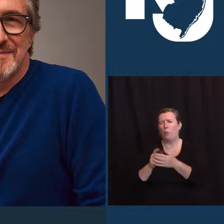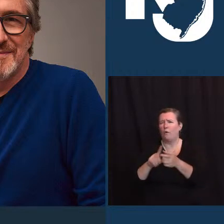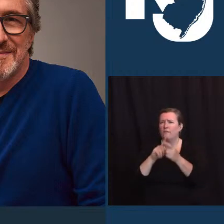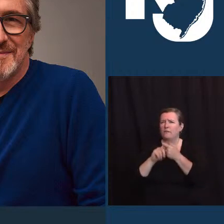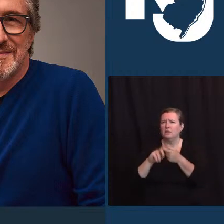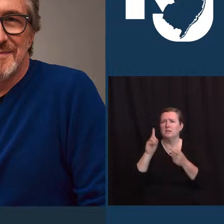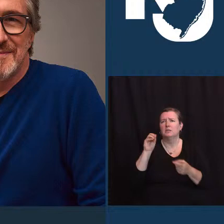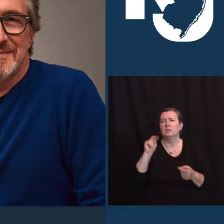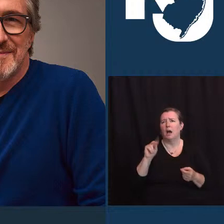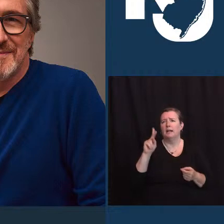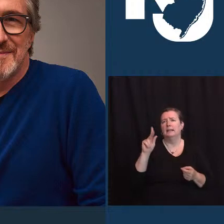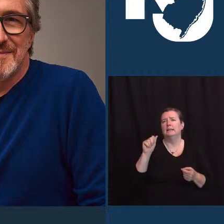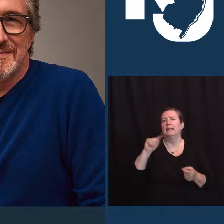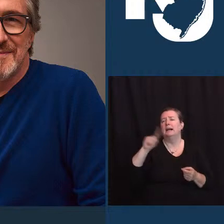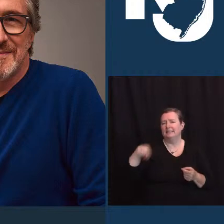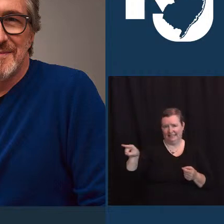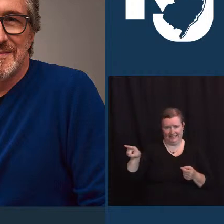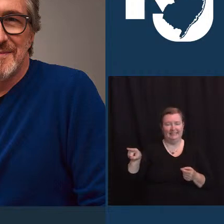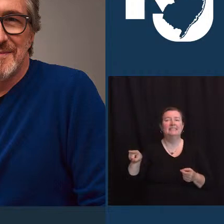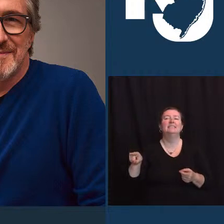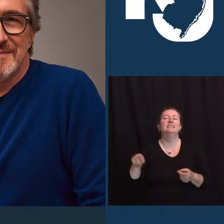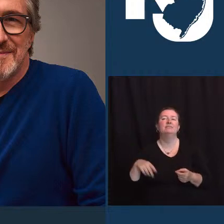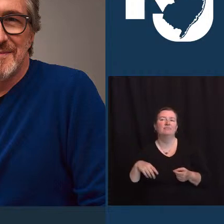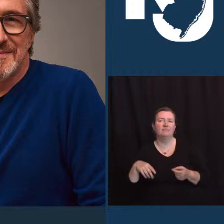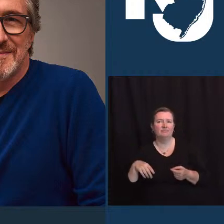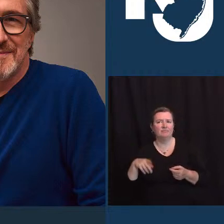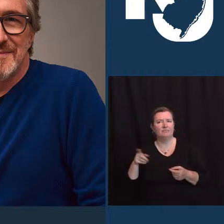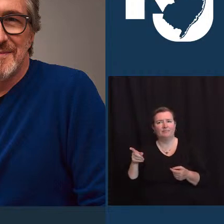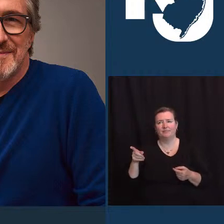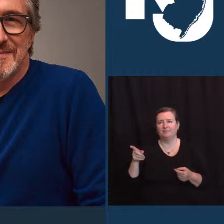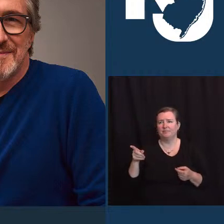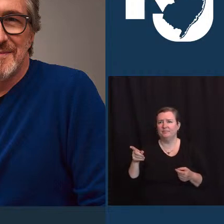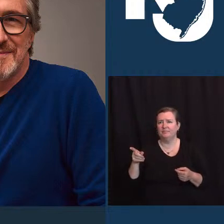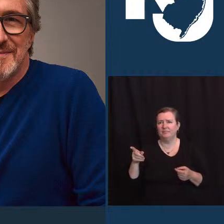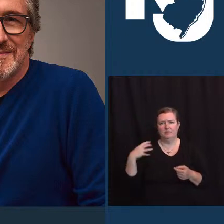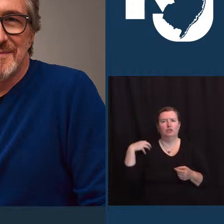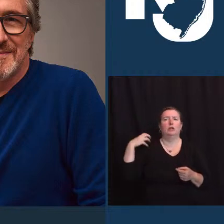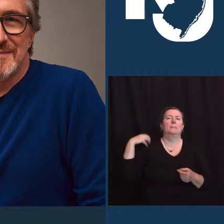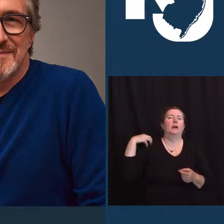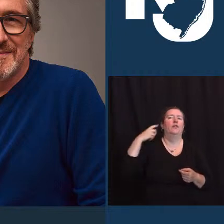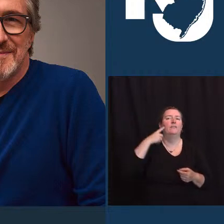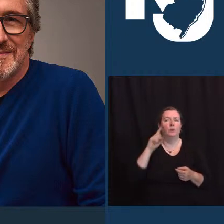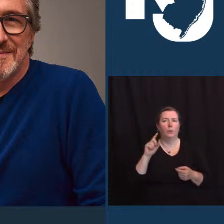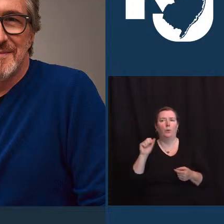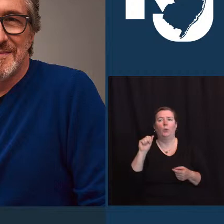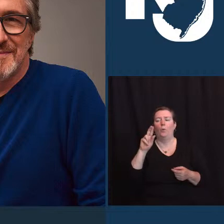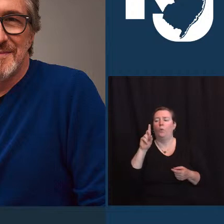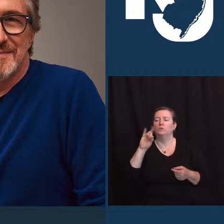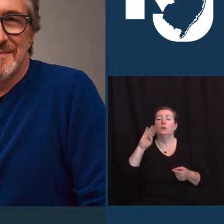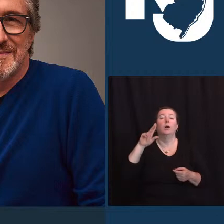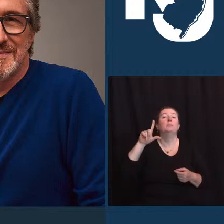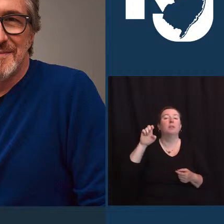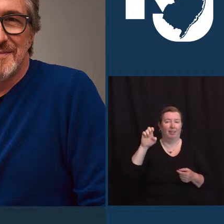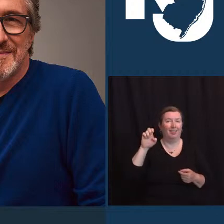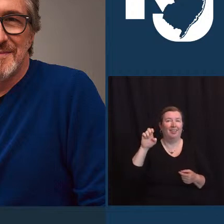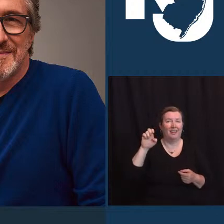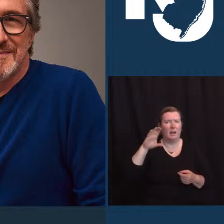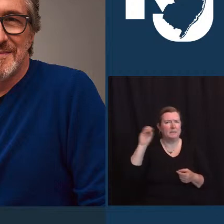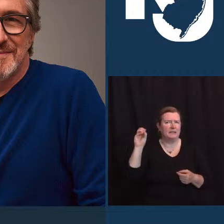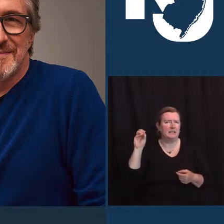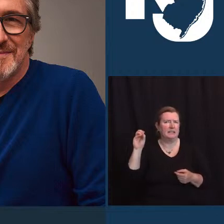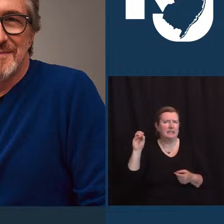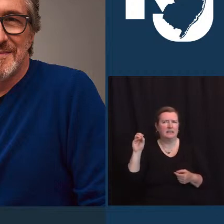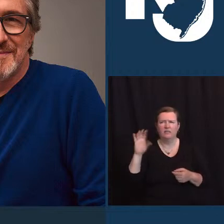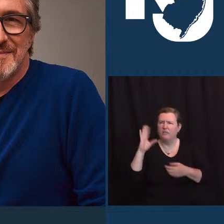the founder and executive chairman of Audible, which not only proudly calls Newark home, but is also actively engaged in the city's civic life